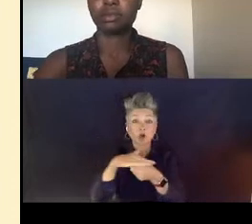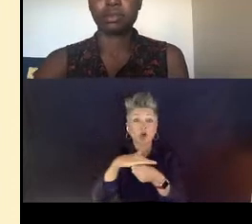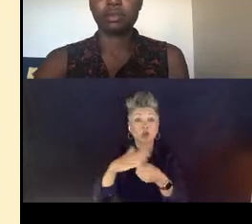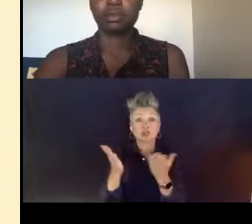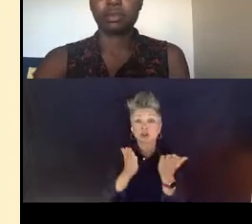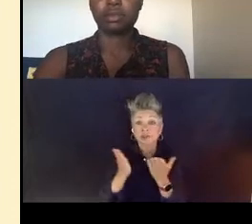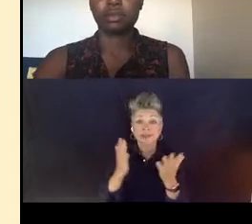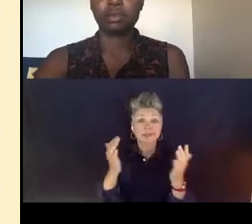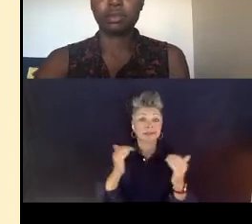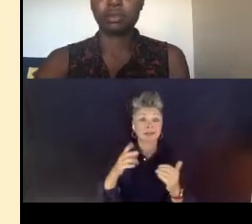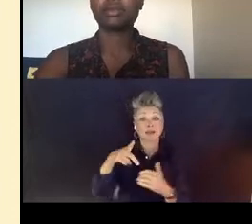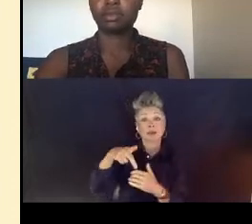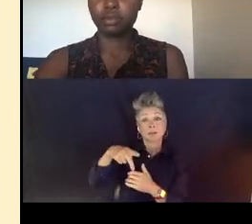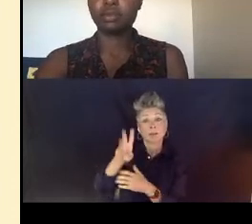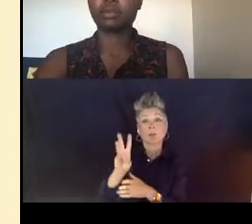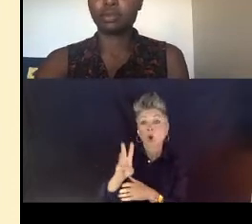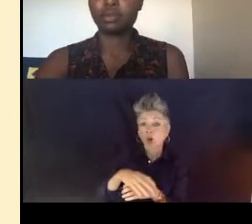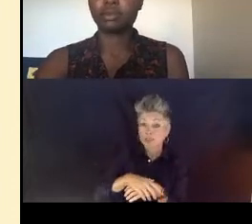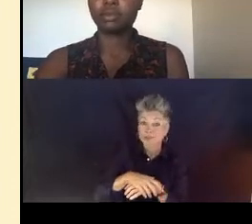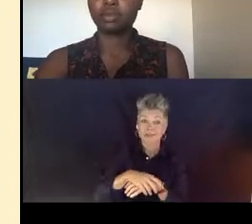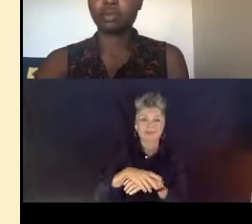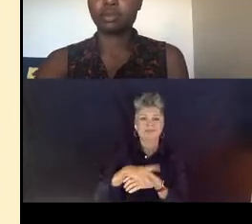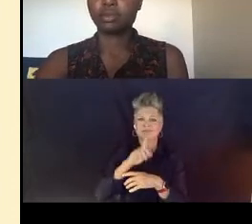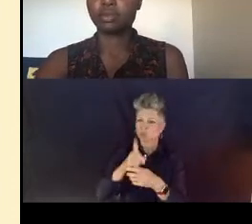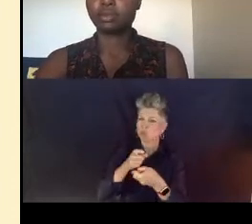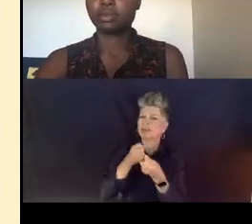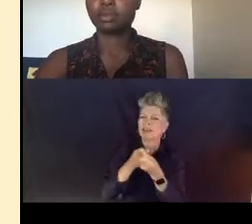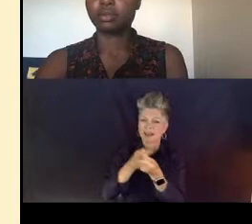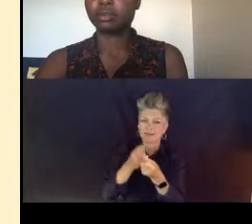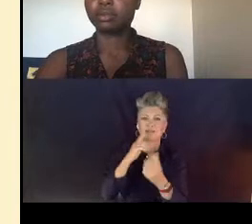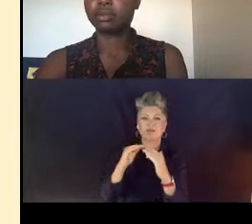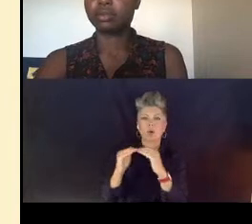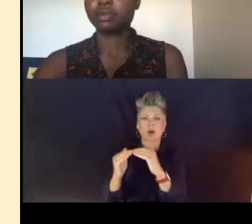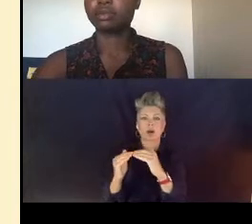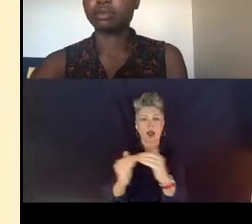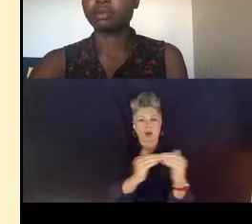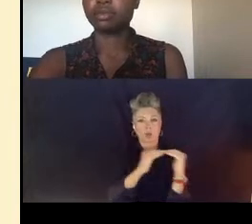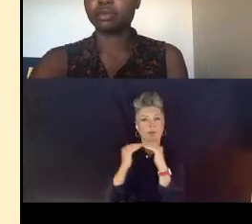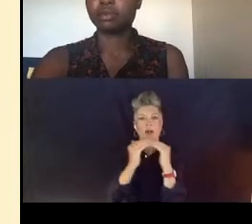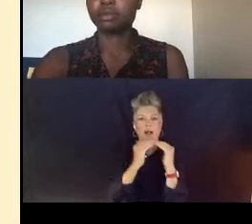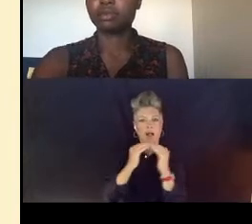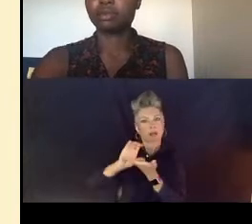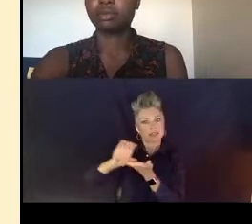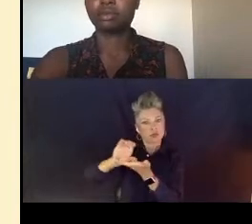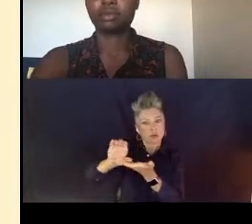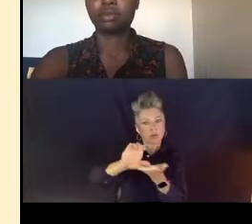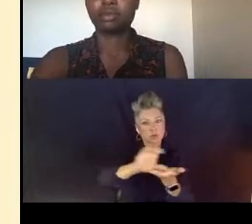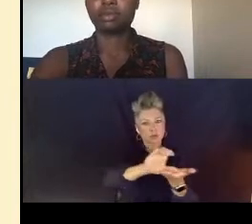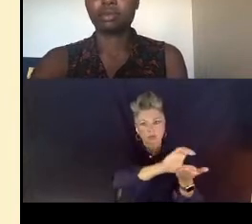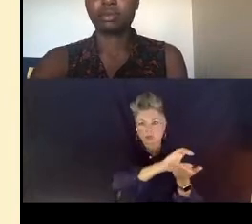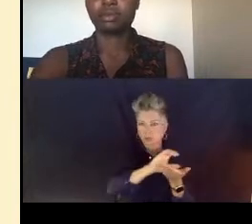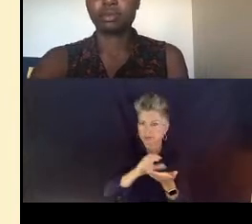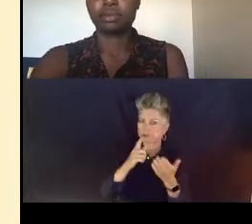Services, Public Works, to really advocate for equitable distribution of resources so we can revitalize and restore